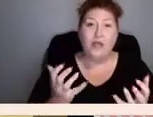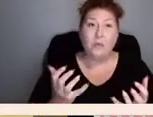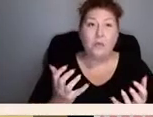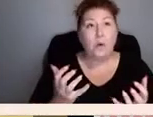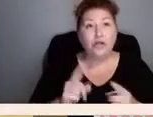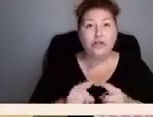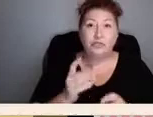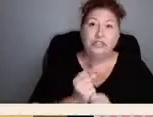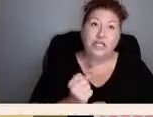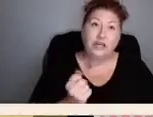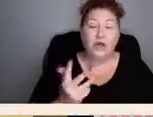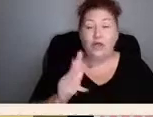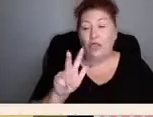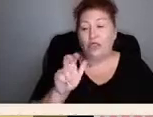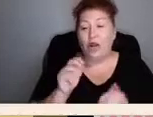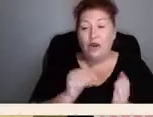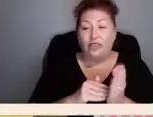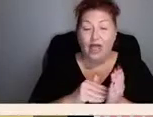to receive a